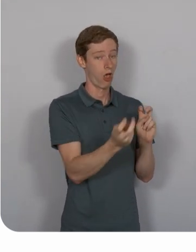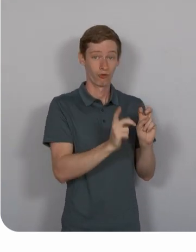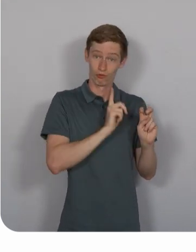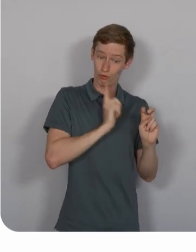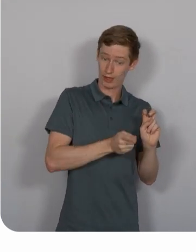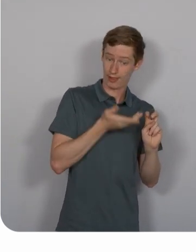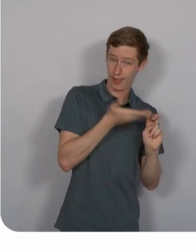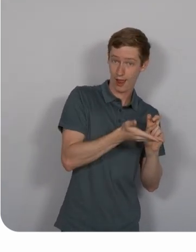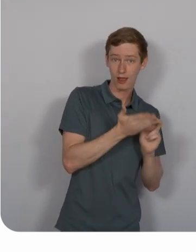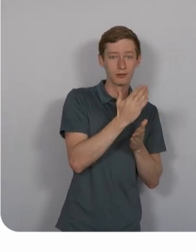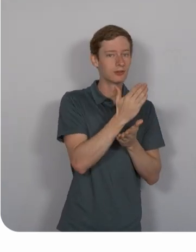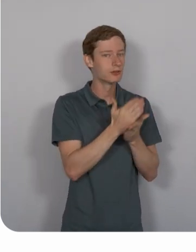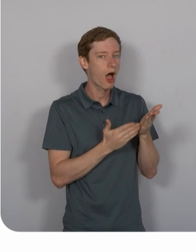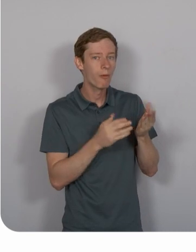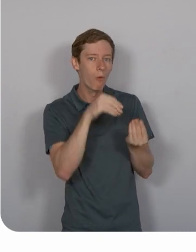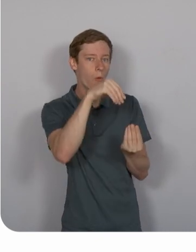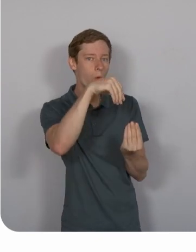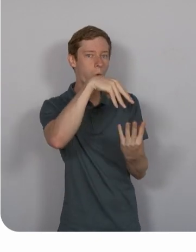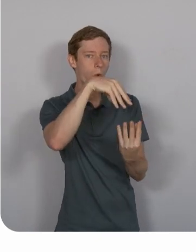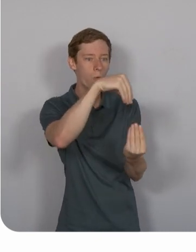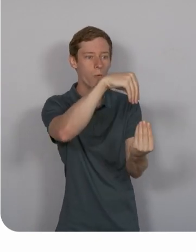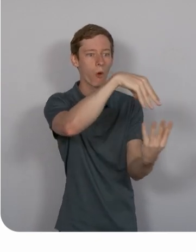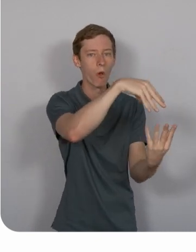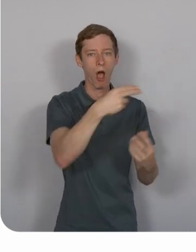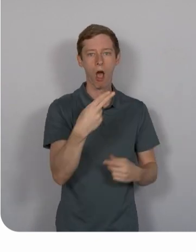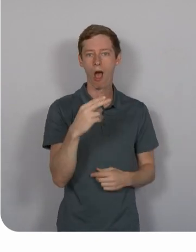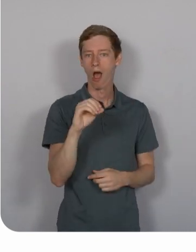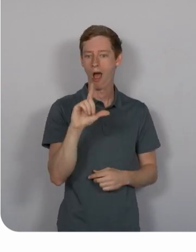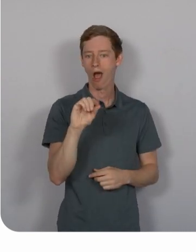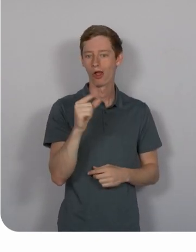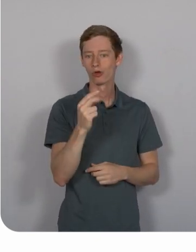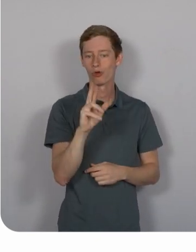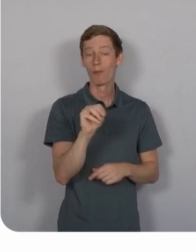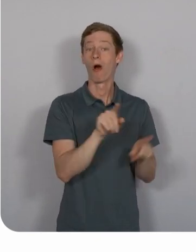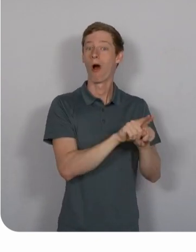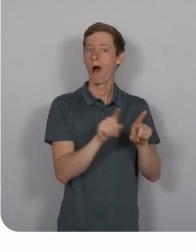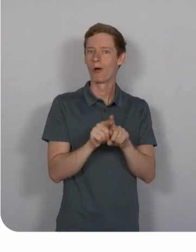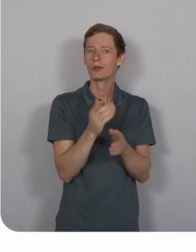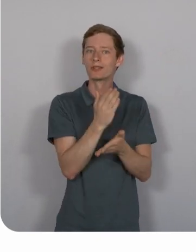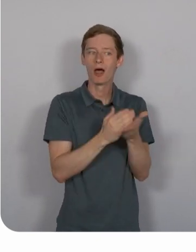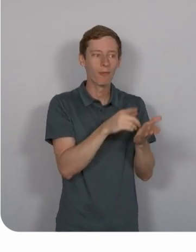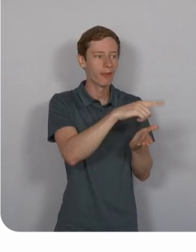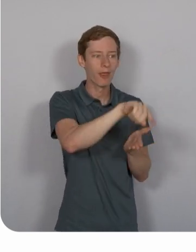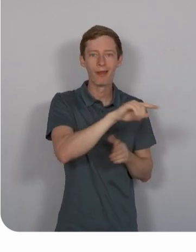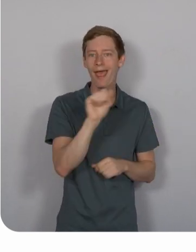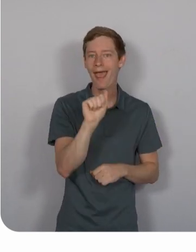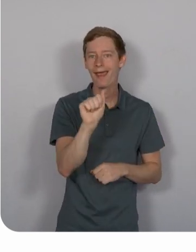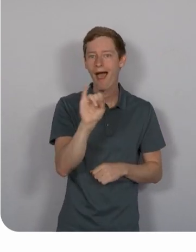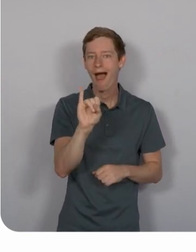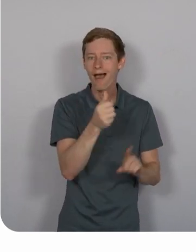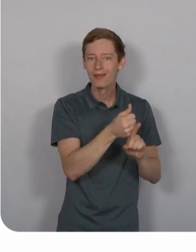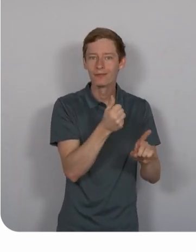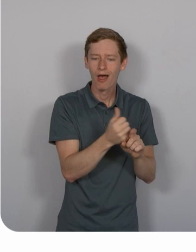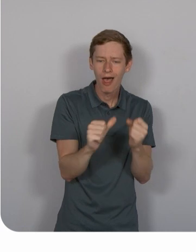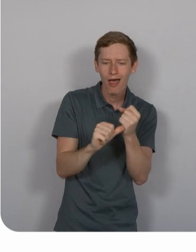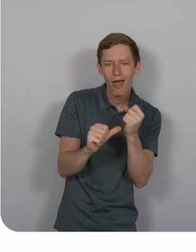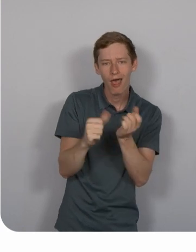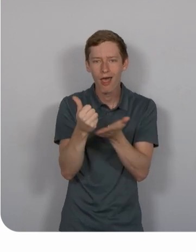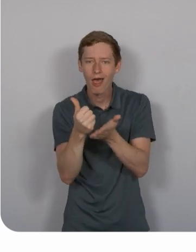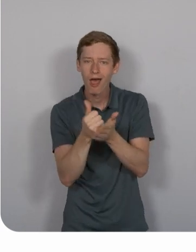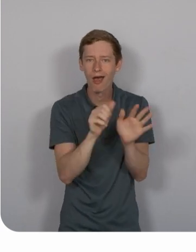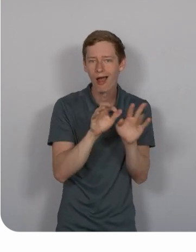are there digitally as holograms, but also sitting around the table with you are going to be a bunch of AIs who are embodied as holograms who are helping you get different stuff done